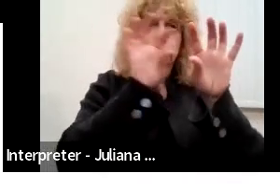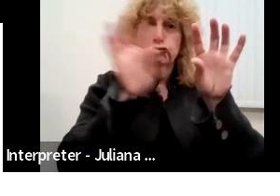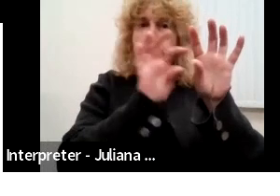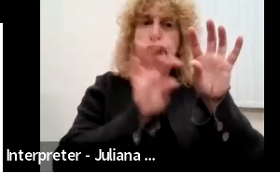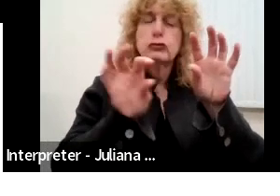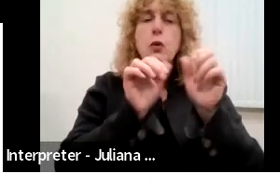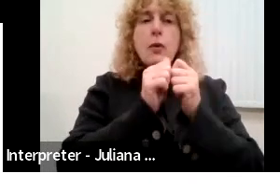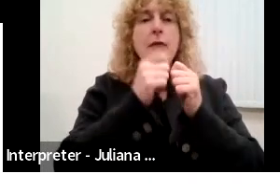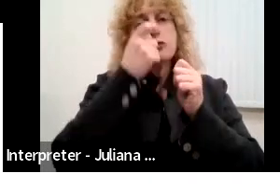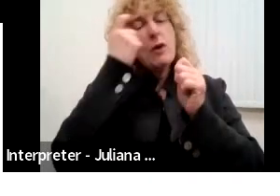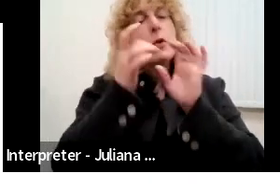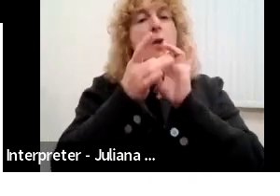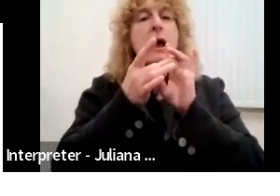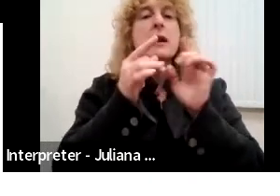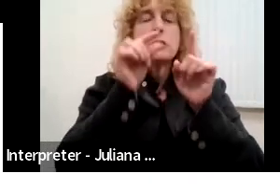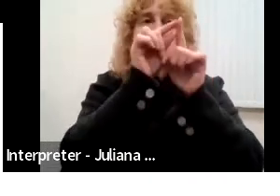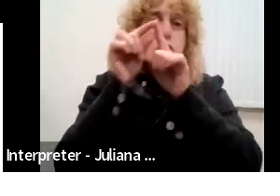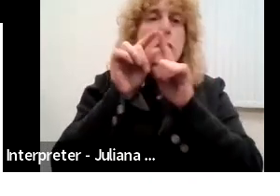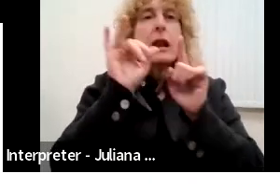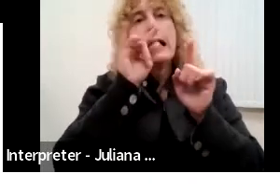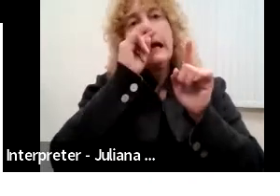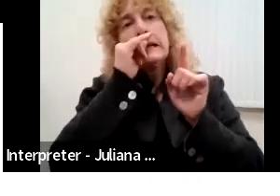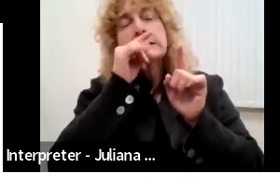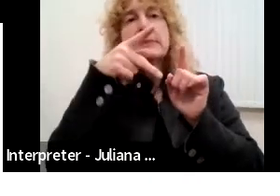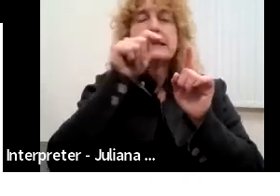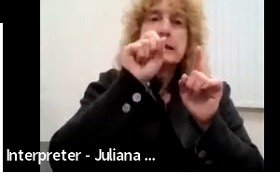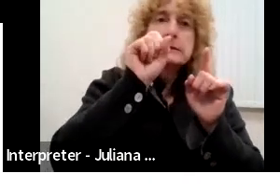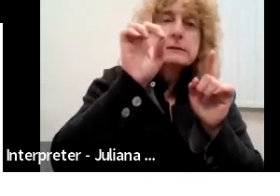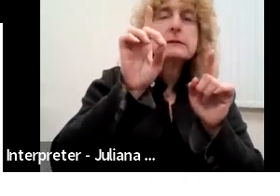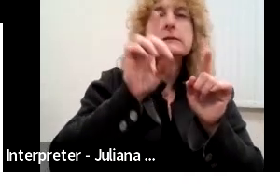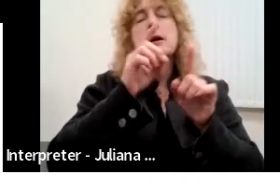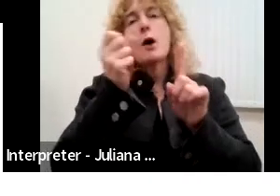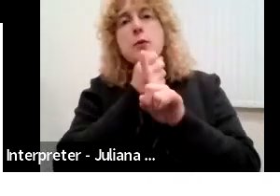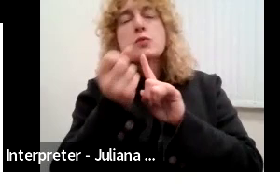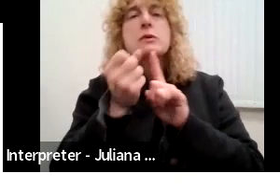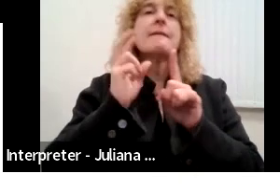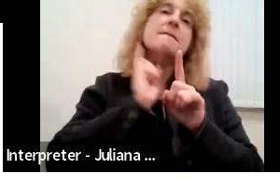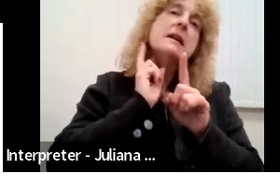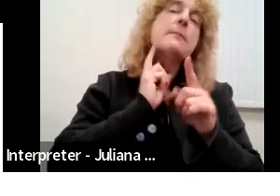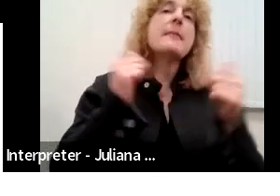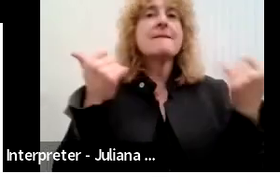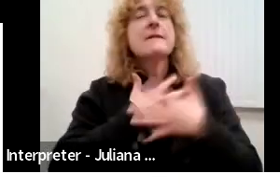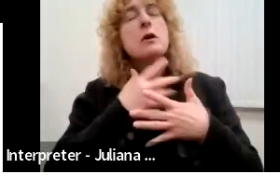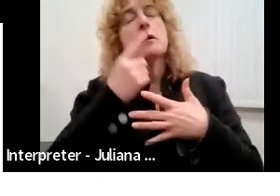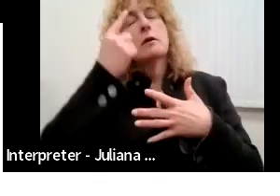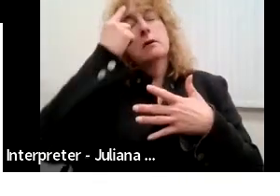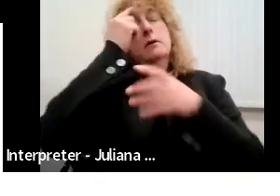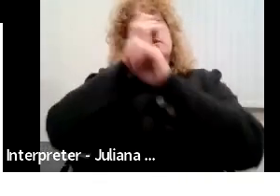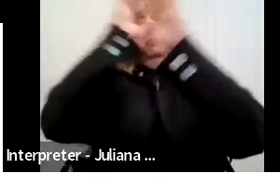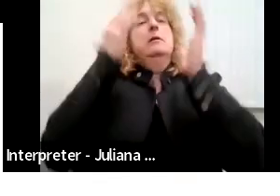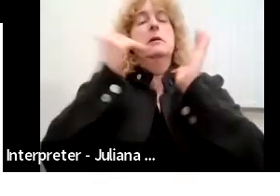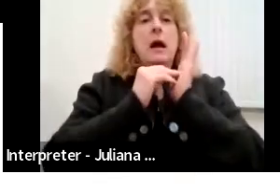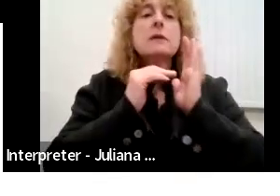PTSD, kids, abuse, victim, fear, flashbacks, and emotional distance in the word